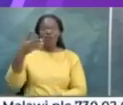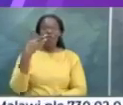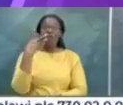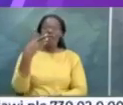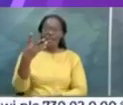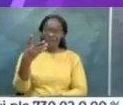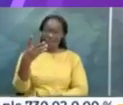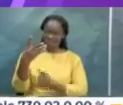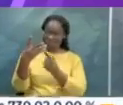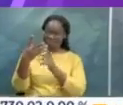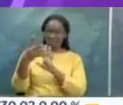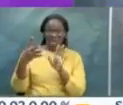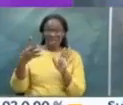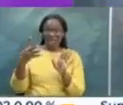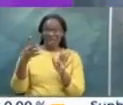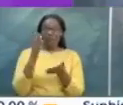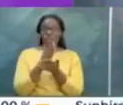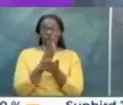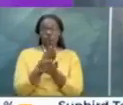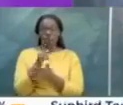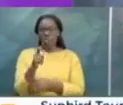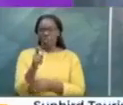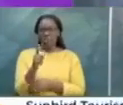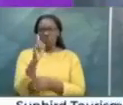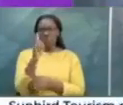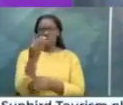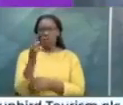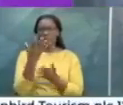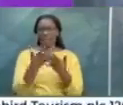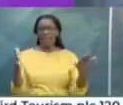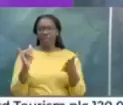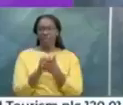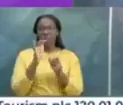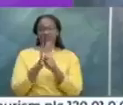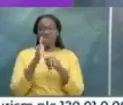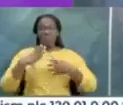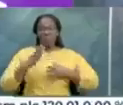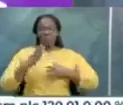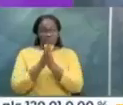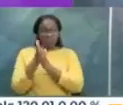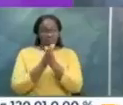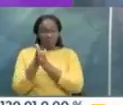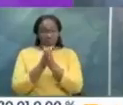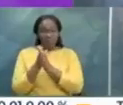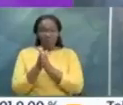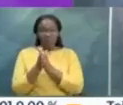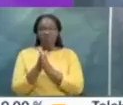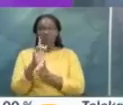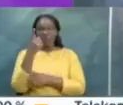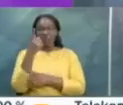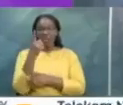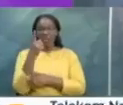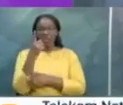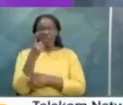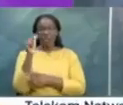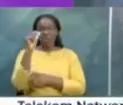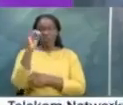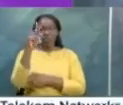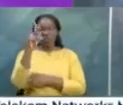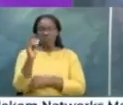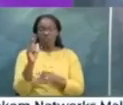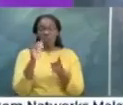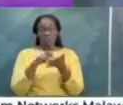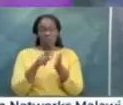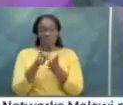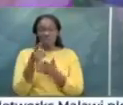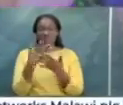2,400. Just 2,400 Kenyan shillings. Actually, this was one of the products that a lot of people were interested in on our first episode of SOKO. So it's something